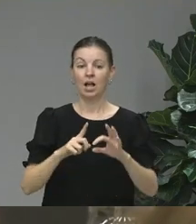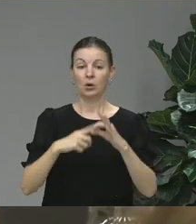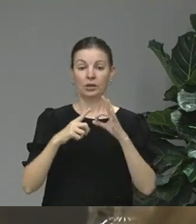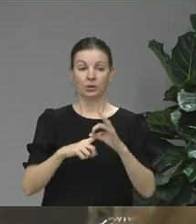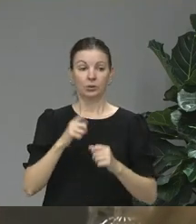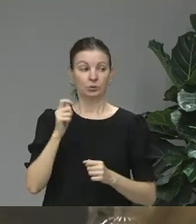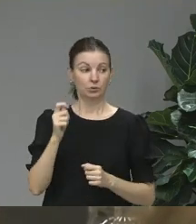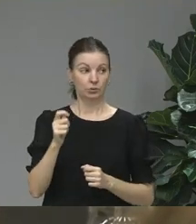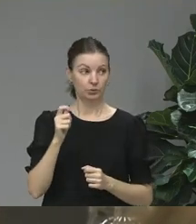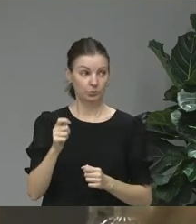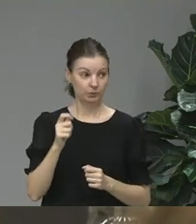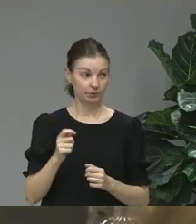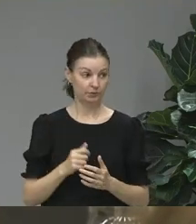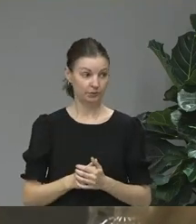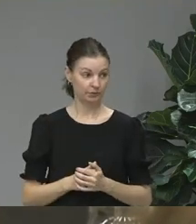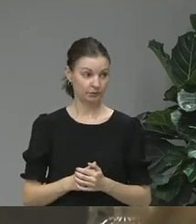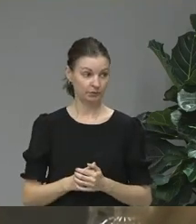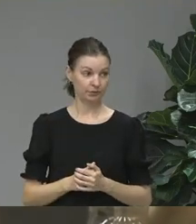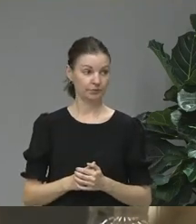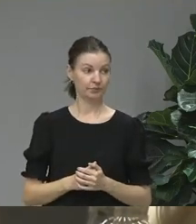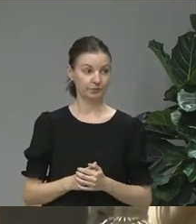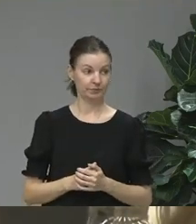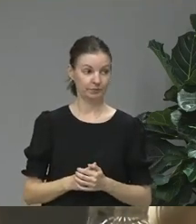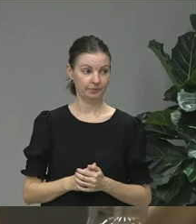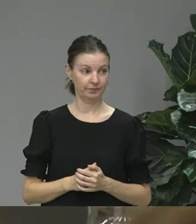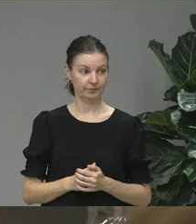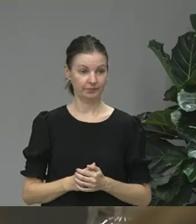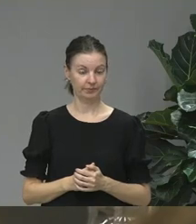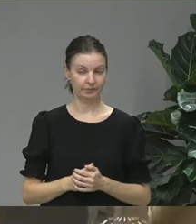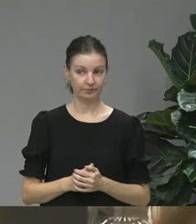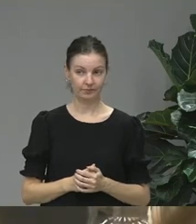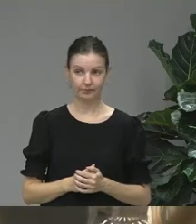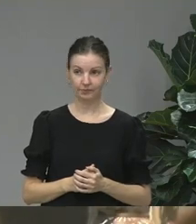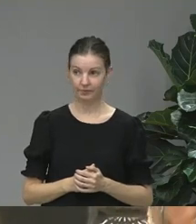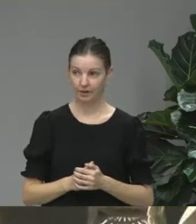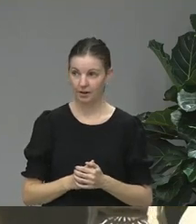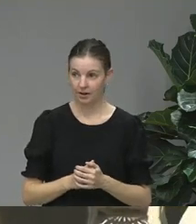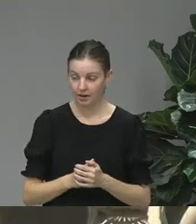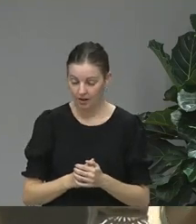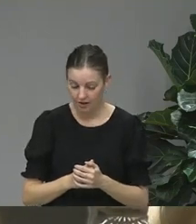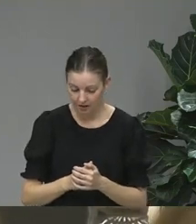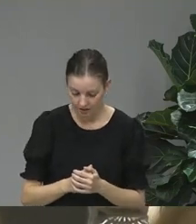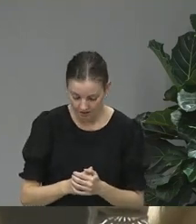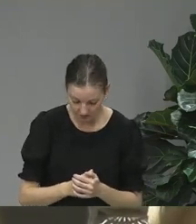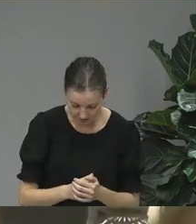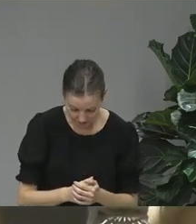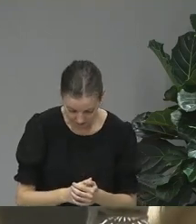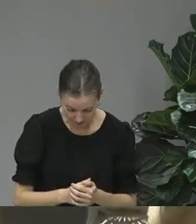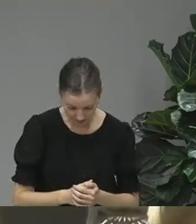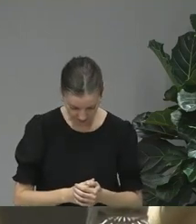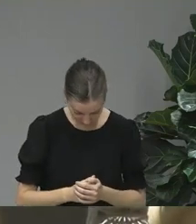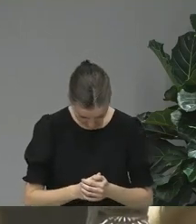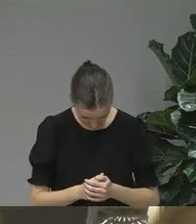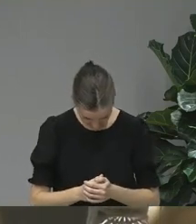thought of your question, please do so. But I'll just come to Peter and Caitlin and Terry, just quickly from